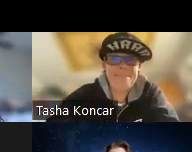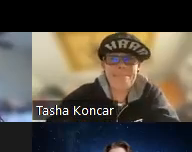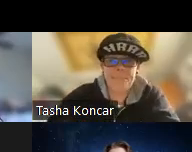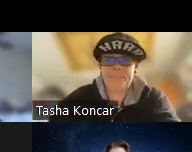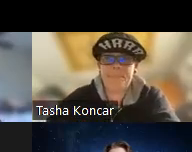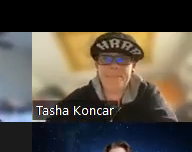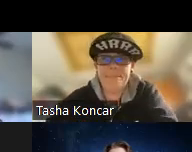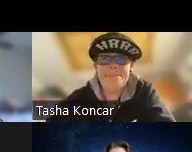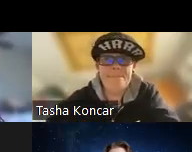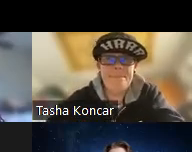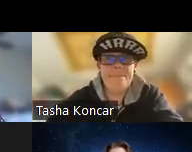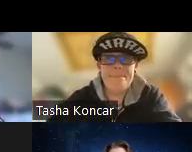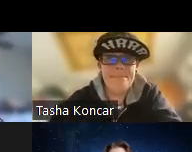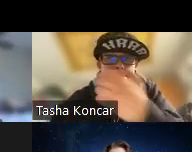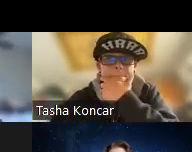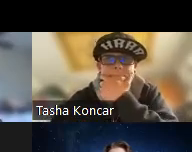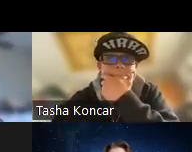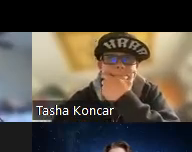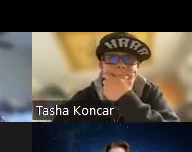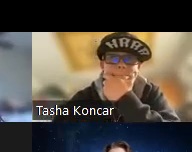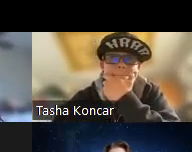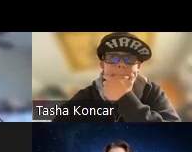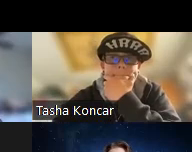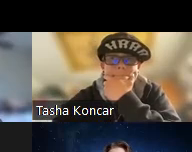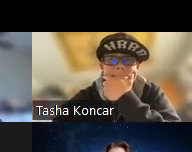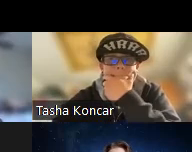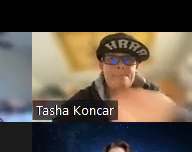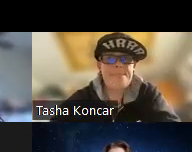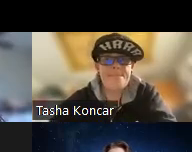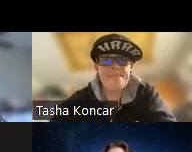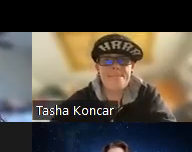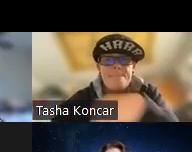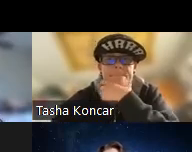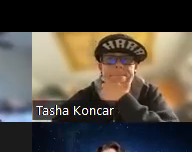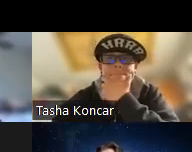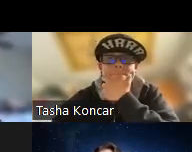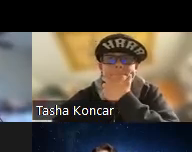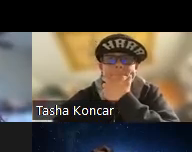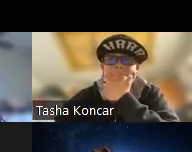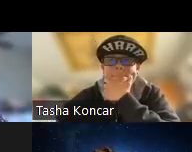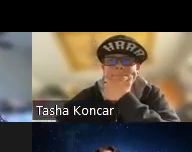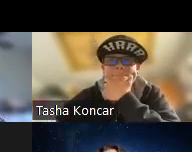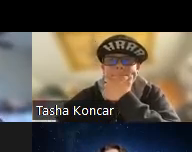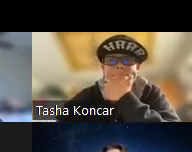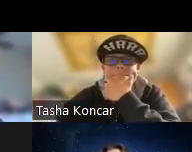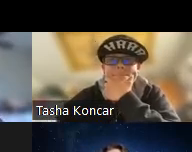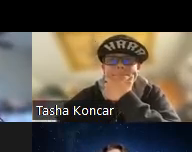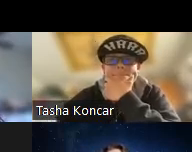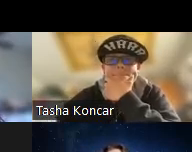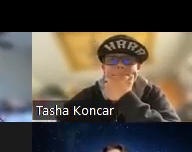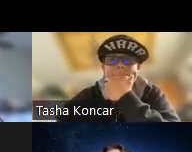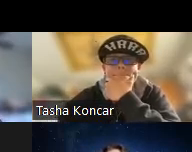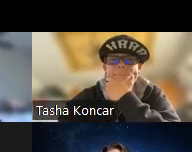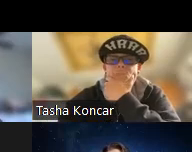All right. Communication, conversation, and then I heard a little bit at the beginning that it's okay to course correct, right? To say that we can